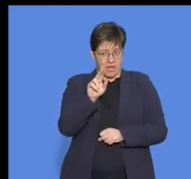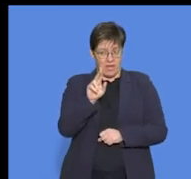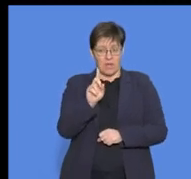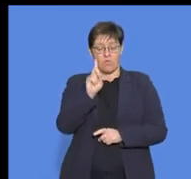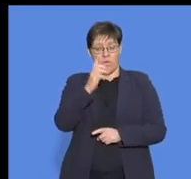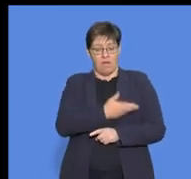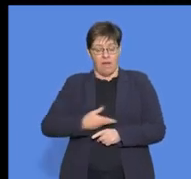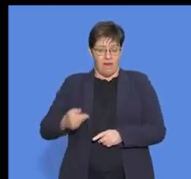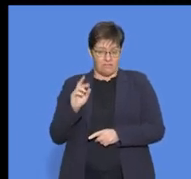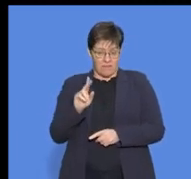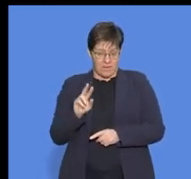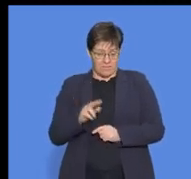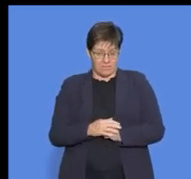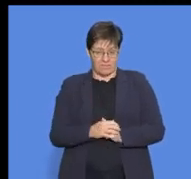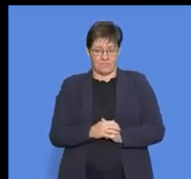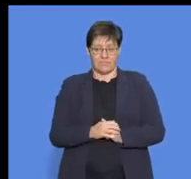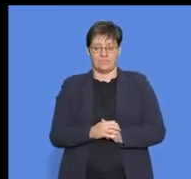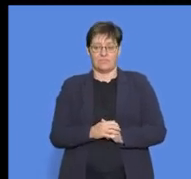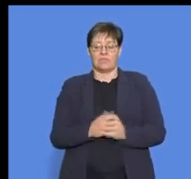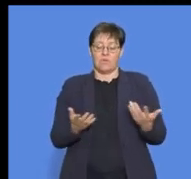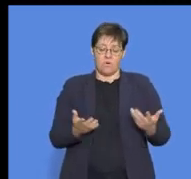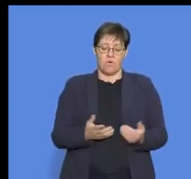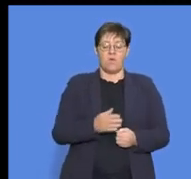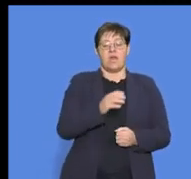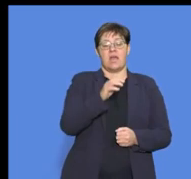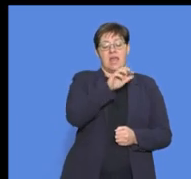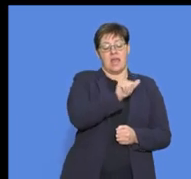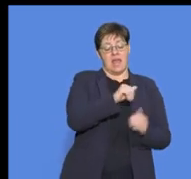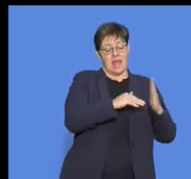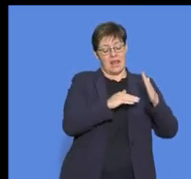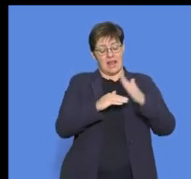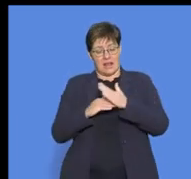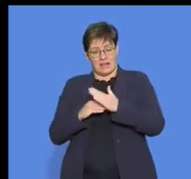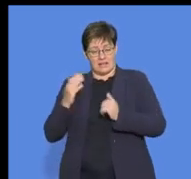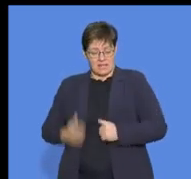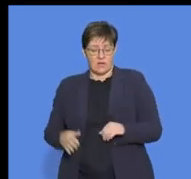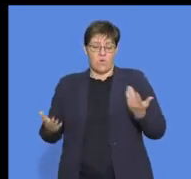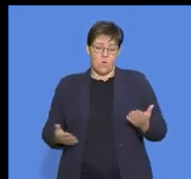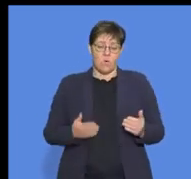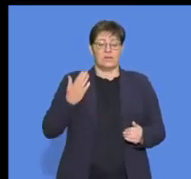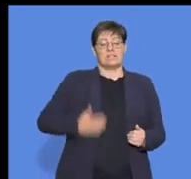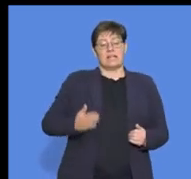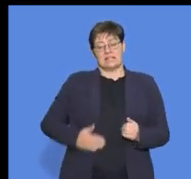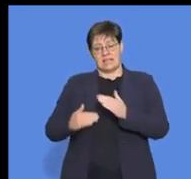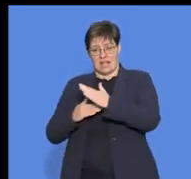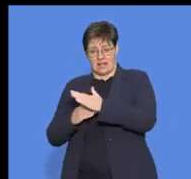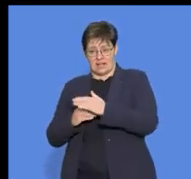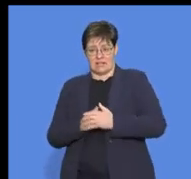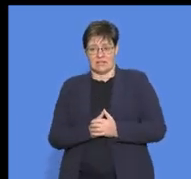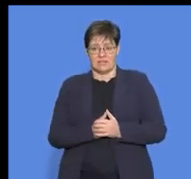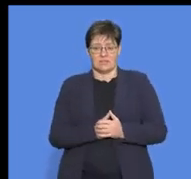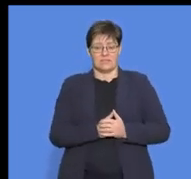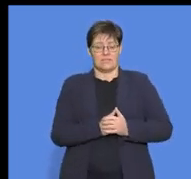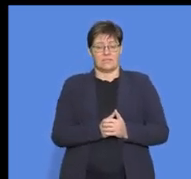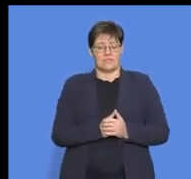one full pair and one half pair. So either angle side or side angle, but not the including